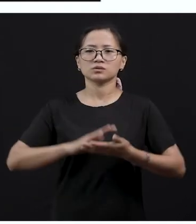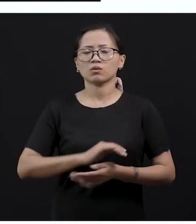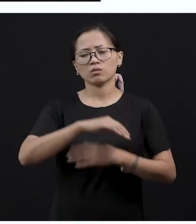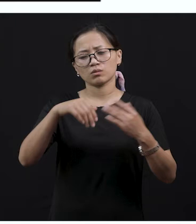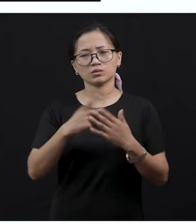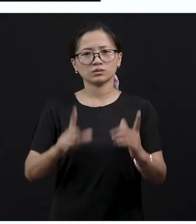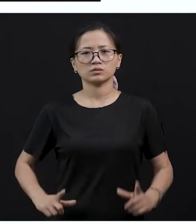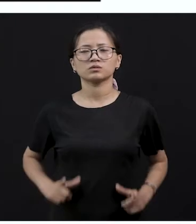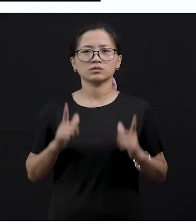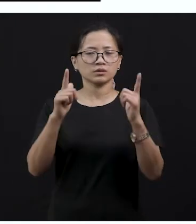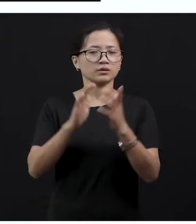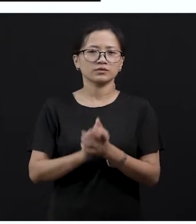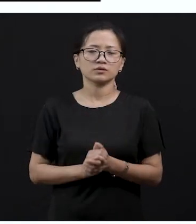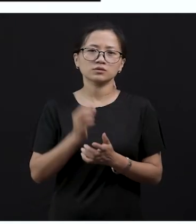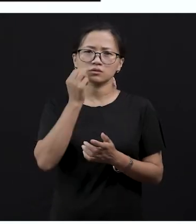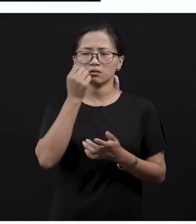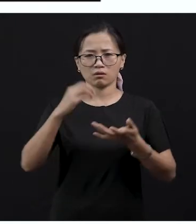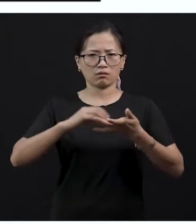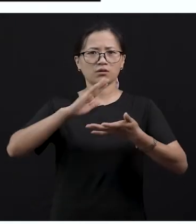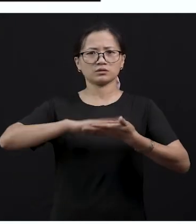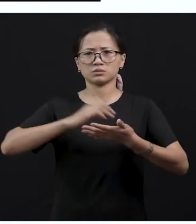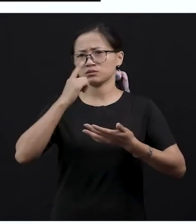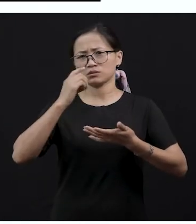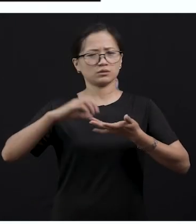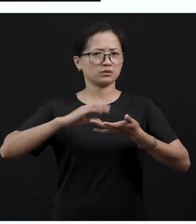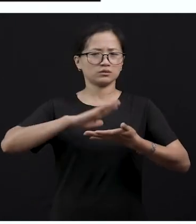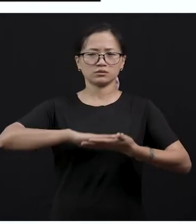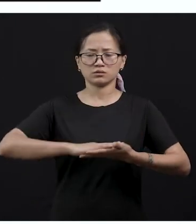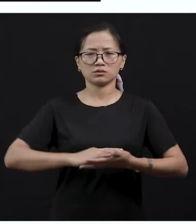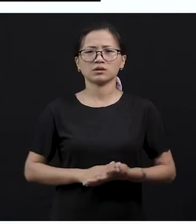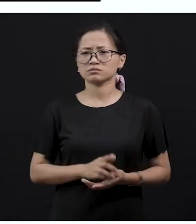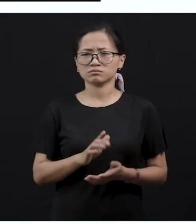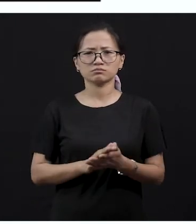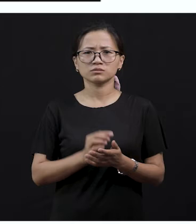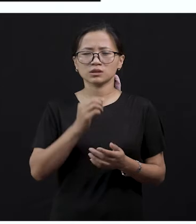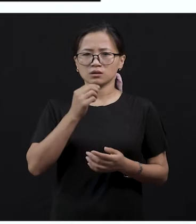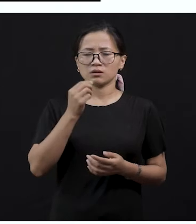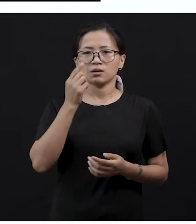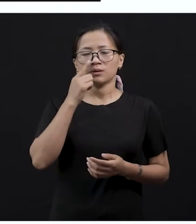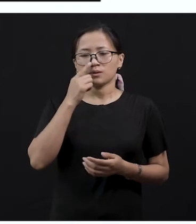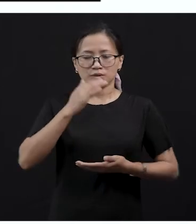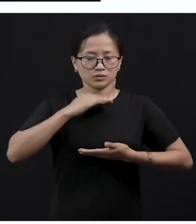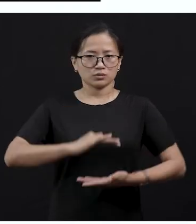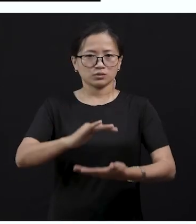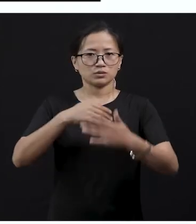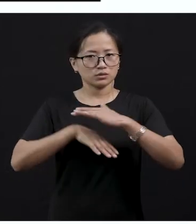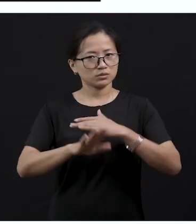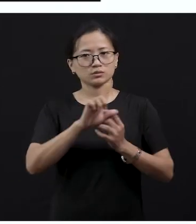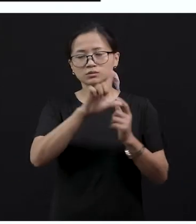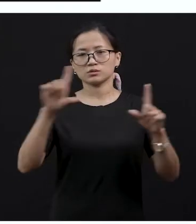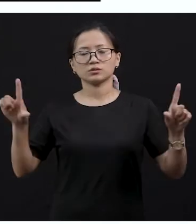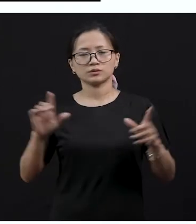life they live as a husband, as a wife, as a daughter in law, and they had so many responsibilities